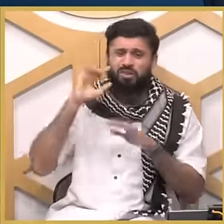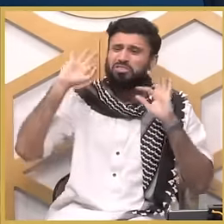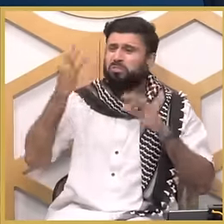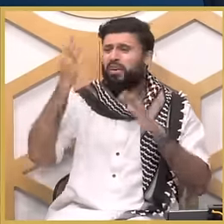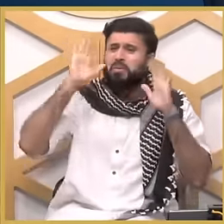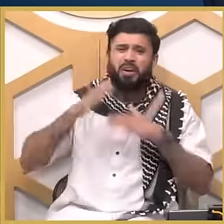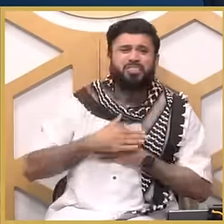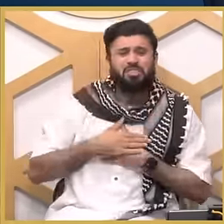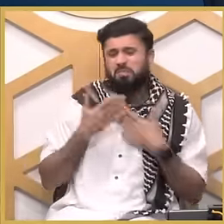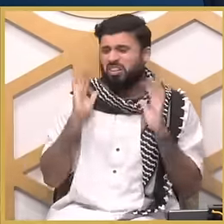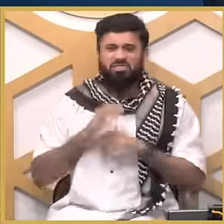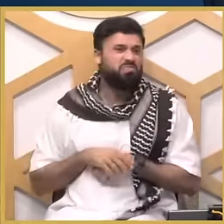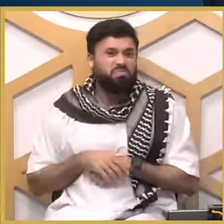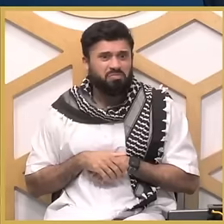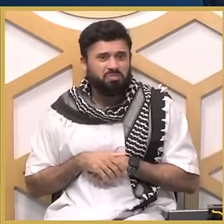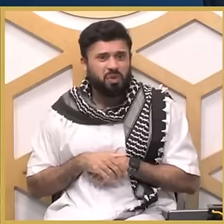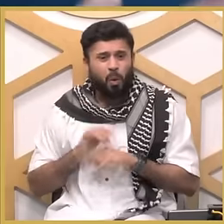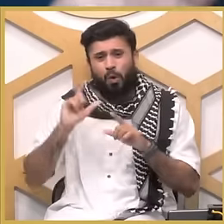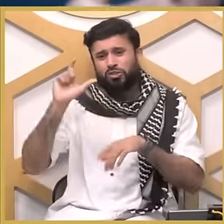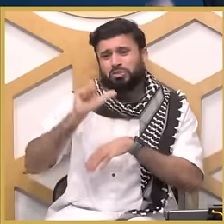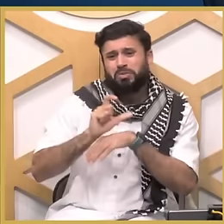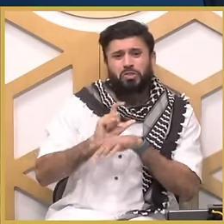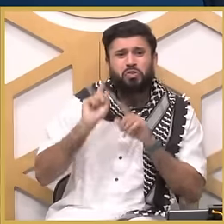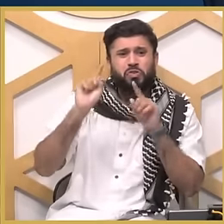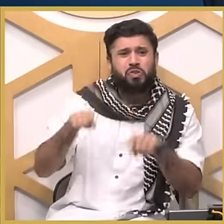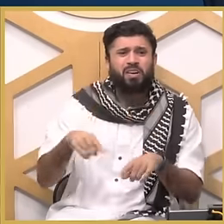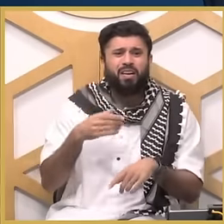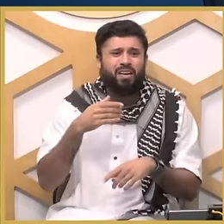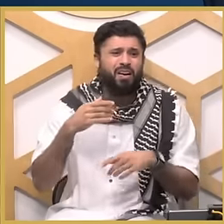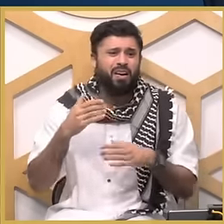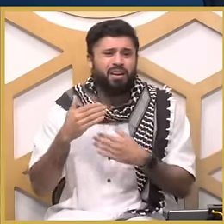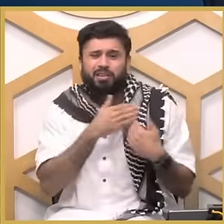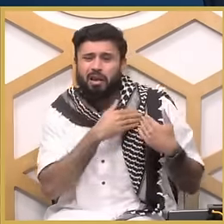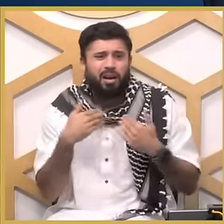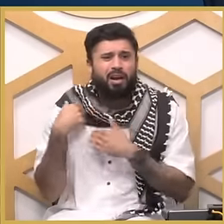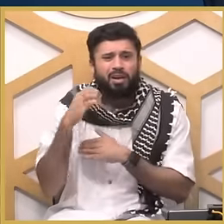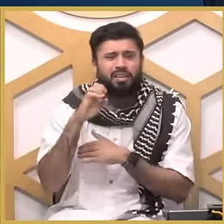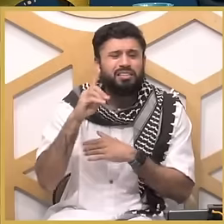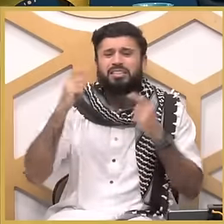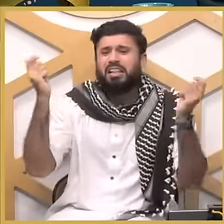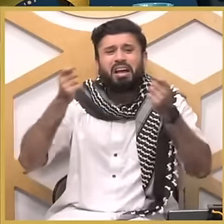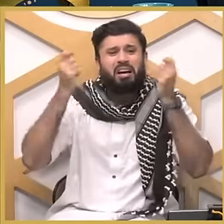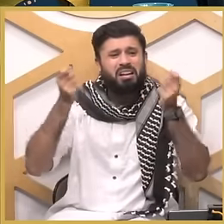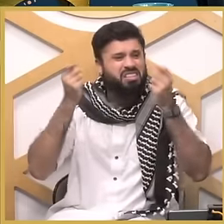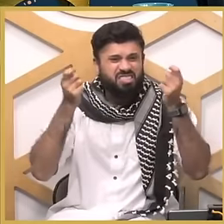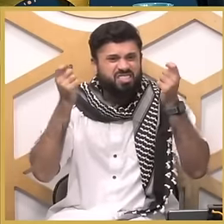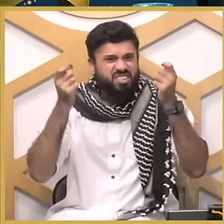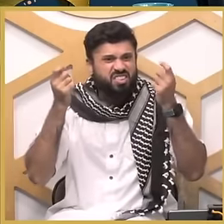I'm a Eid guy. Right? And that's why they park in our parking spots on Eid. Right? Because they don't come here. Know,